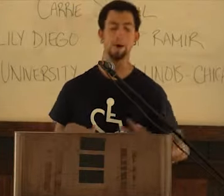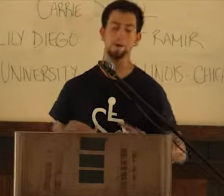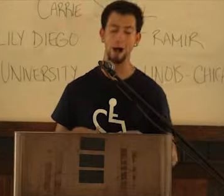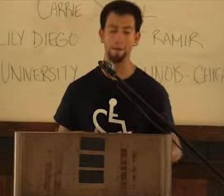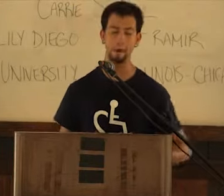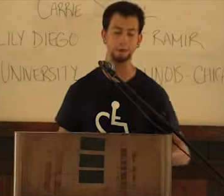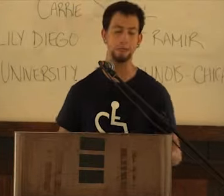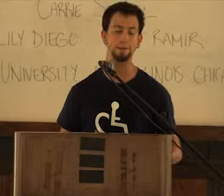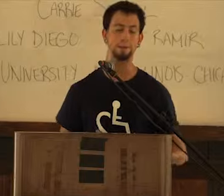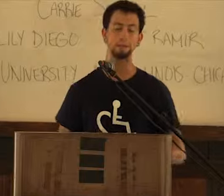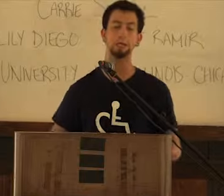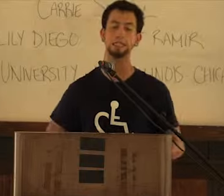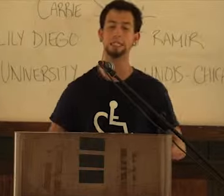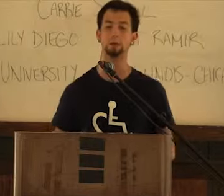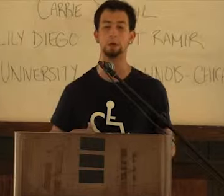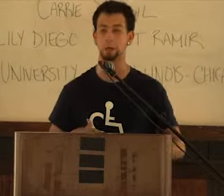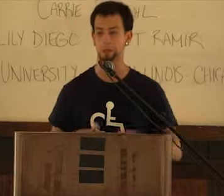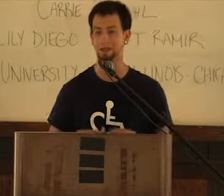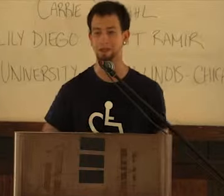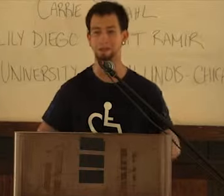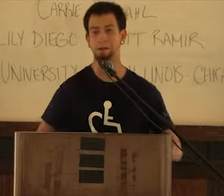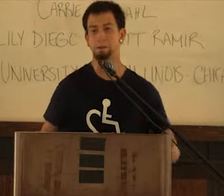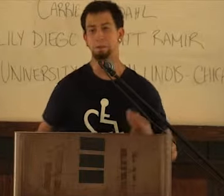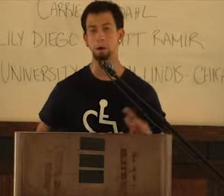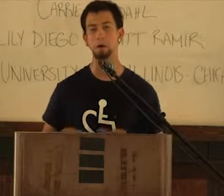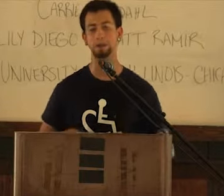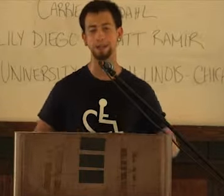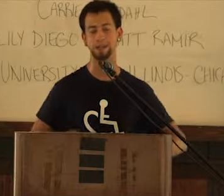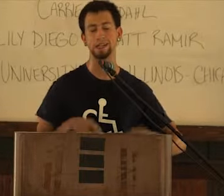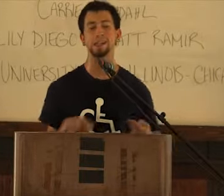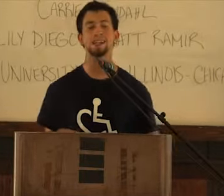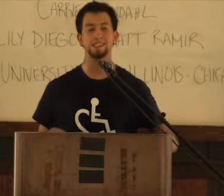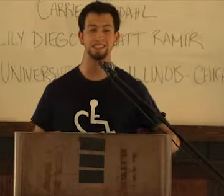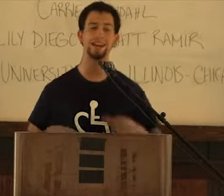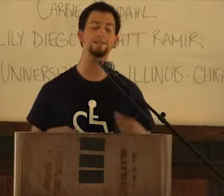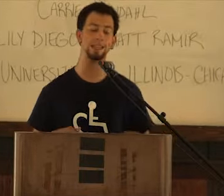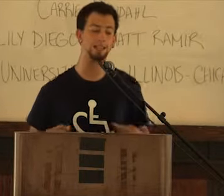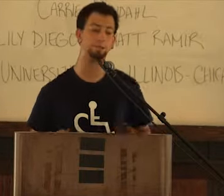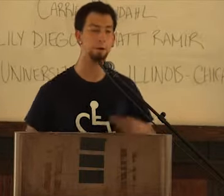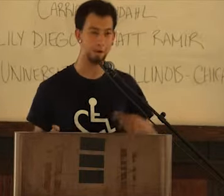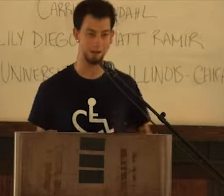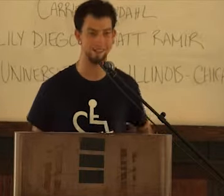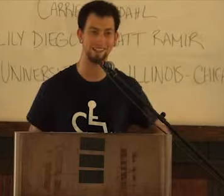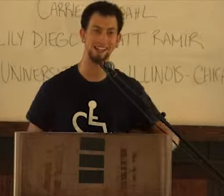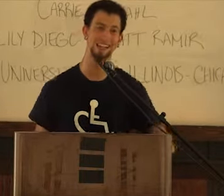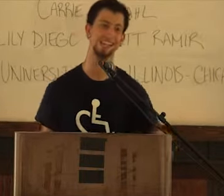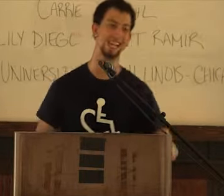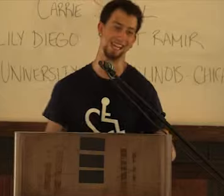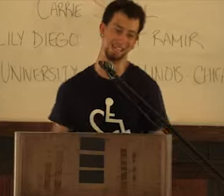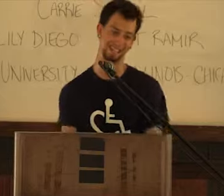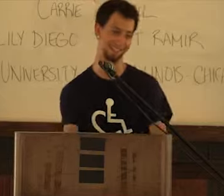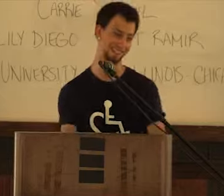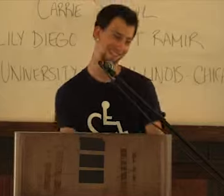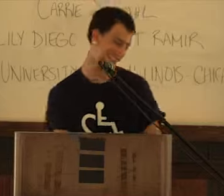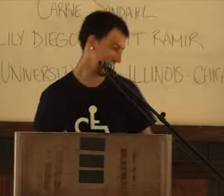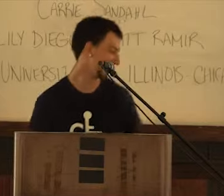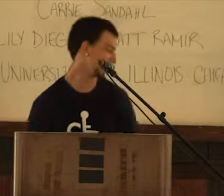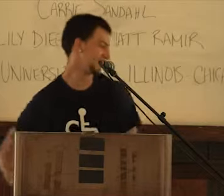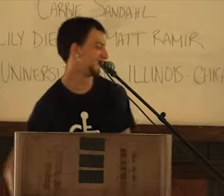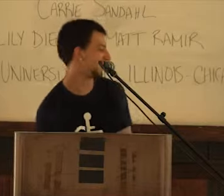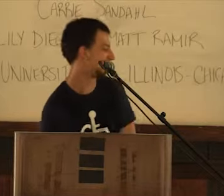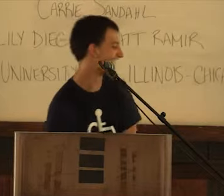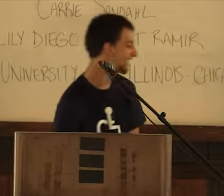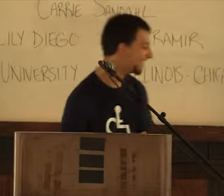at home while I'm out telling my story to the world. Poetry saved this poet. Thank you.